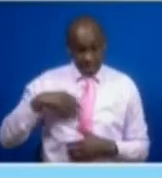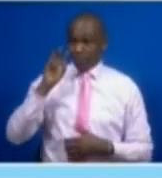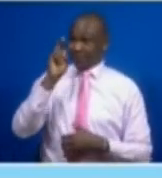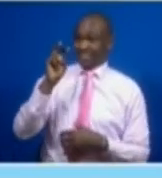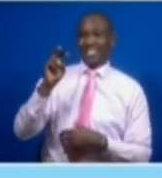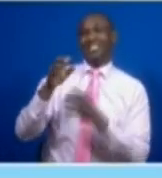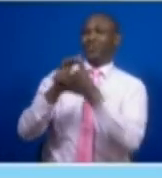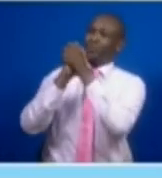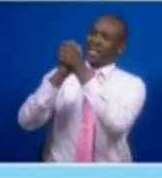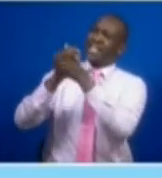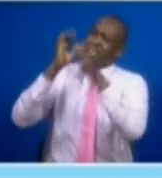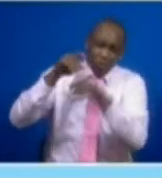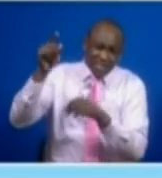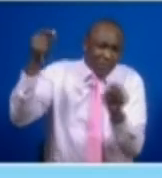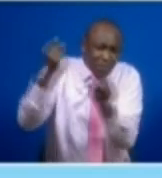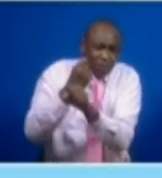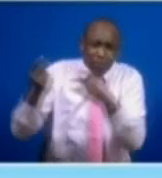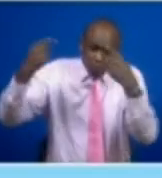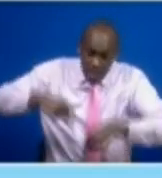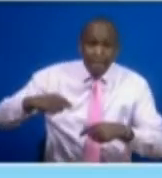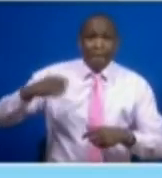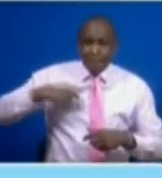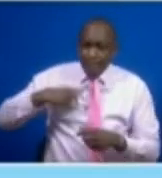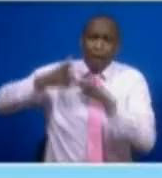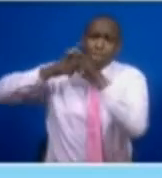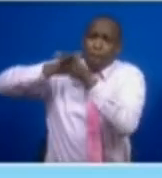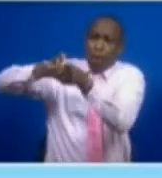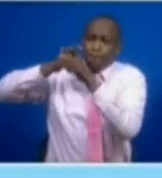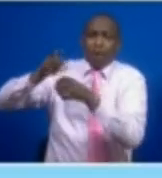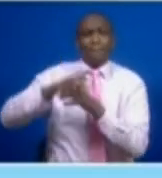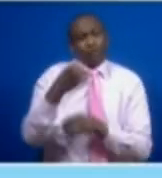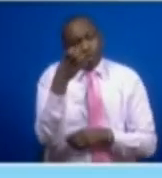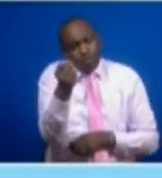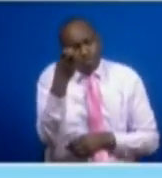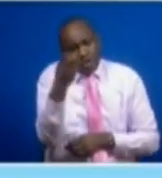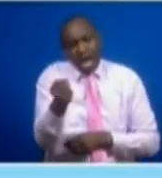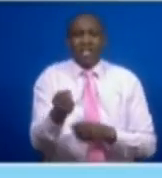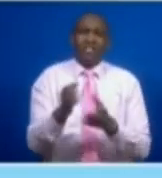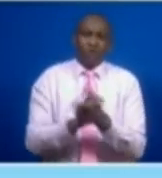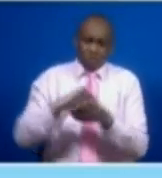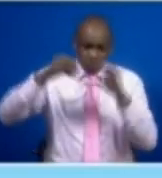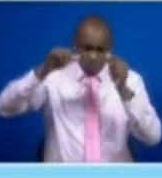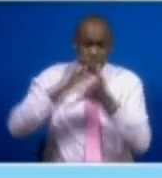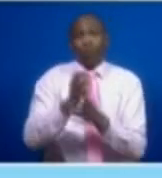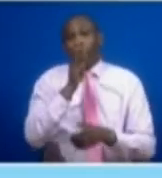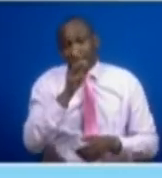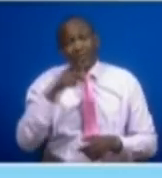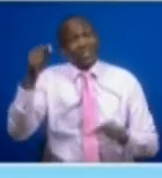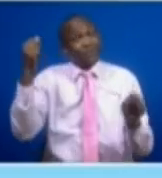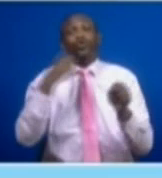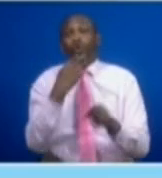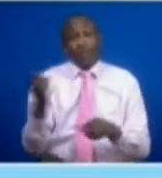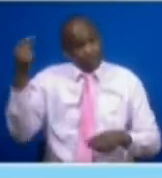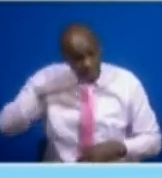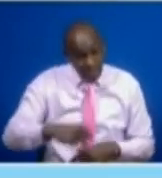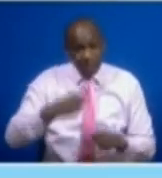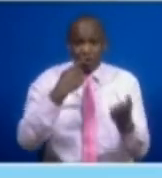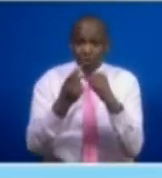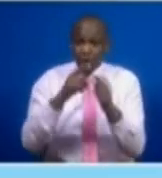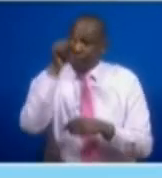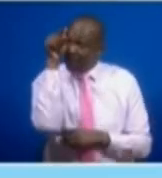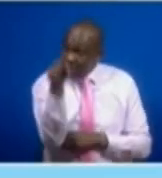and say, if you cannot come and people are bashing you because of Unga politics, because of water, and you don't want to come and speak about these things